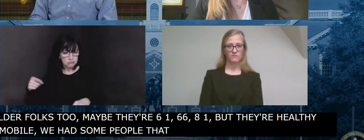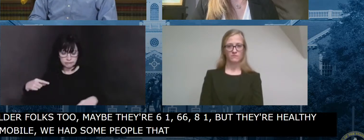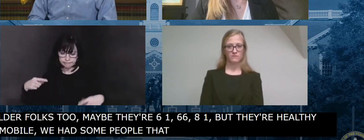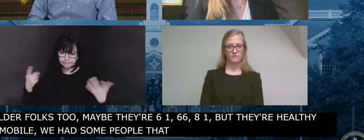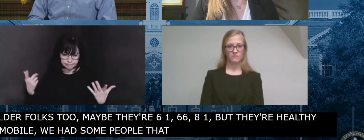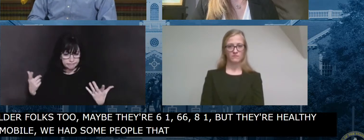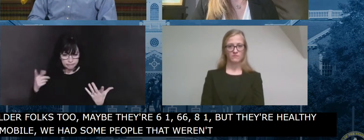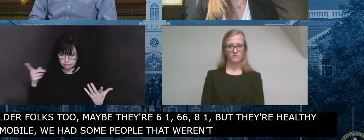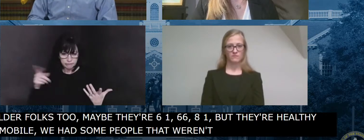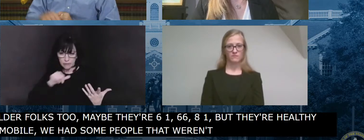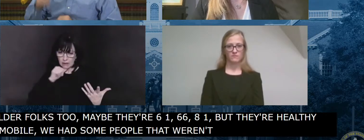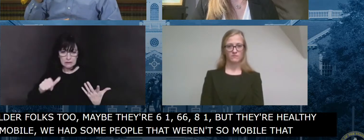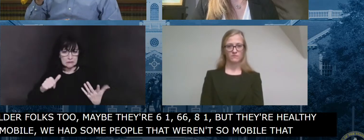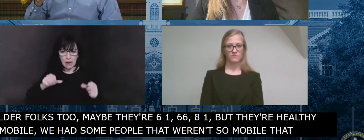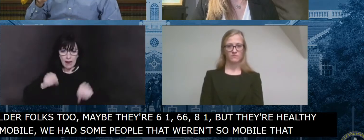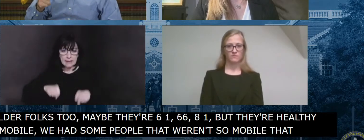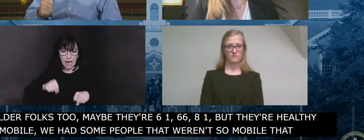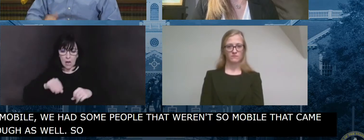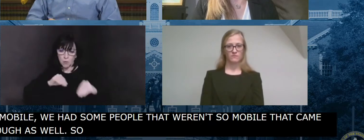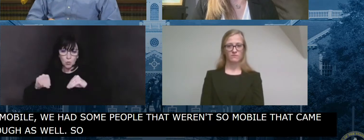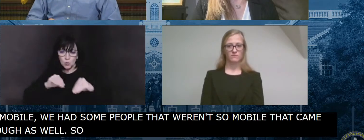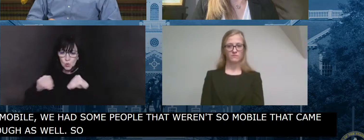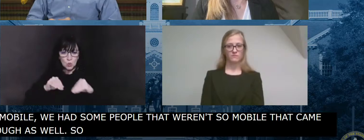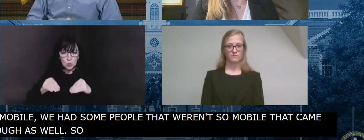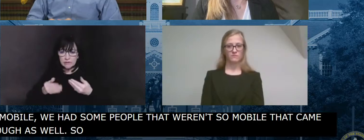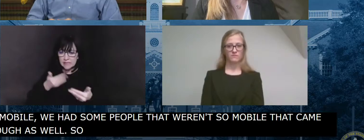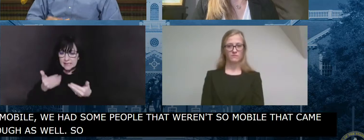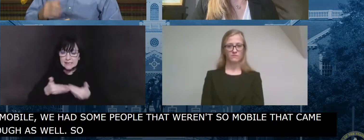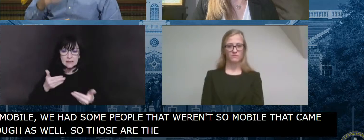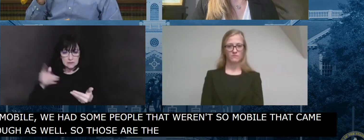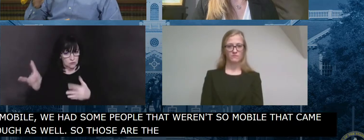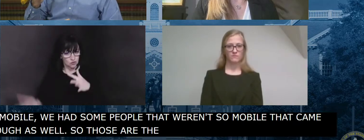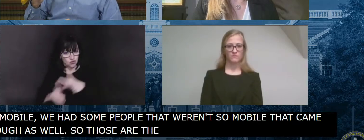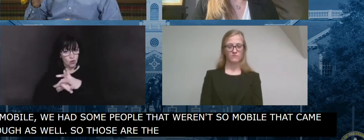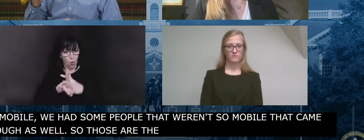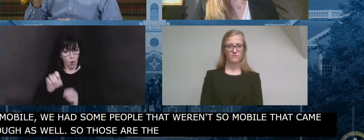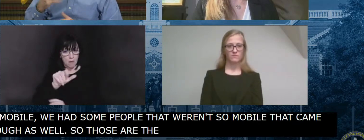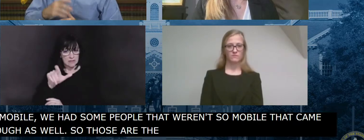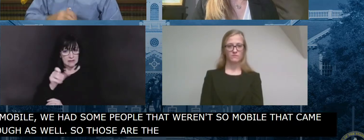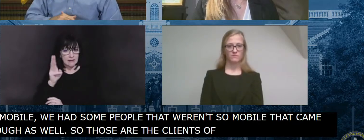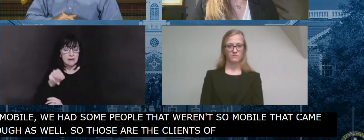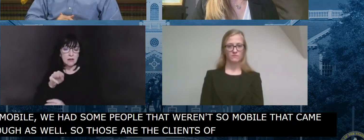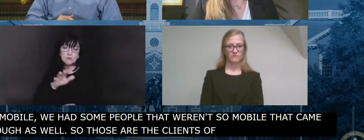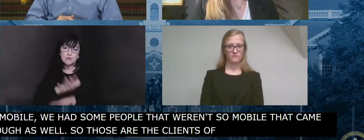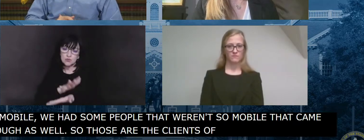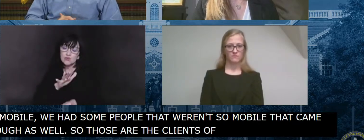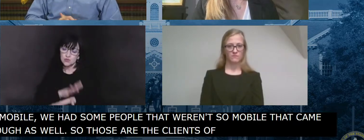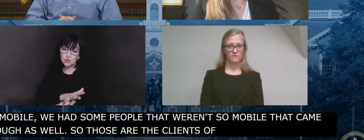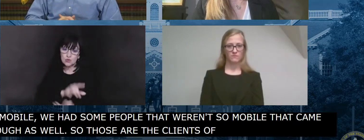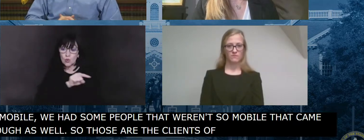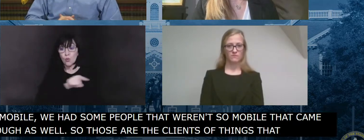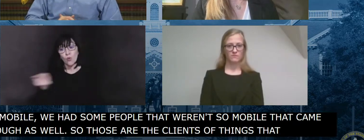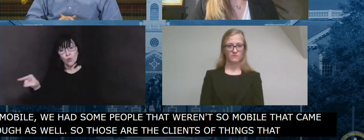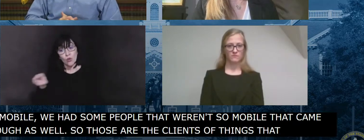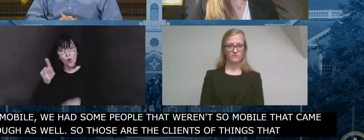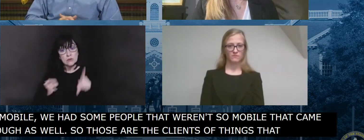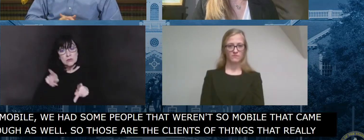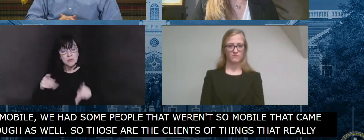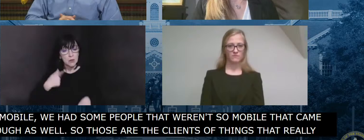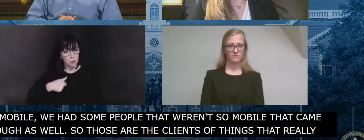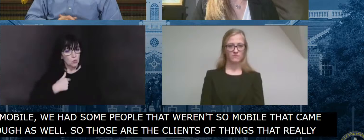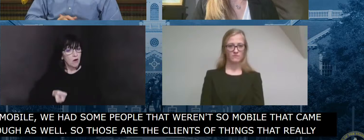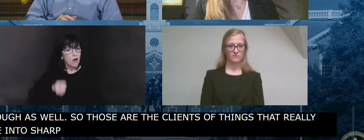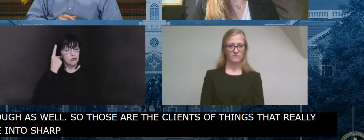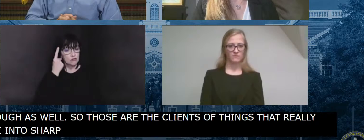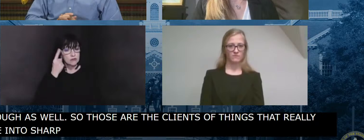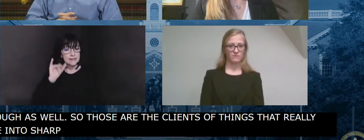at Sleazy Adams School. So those are the kinds of things that really came into sharp focus as we tried out